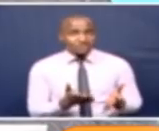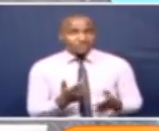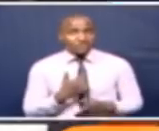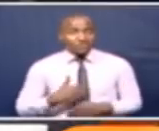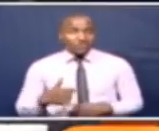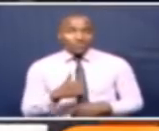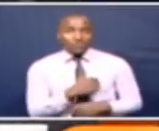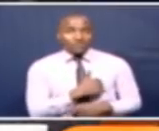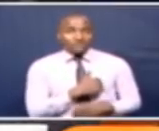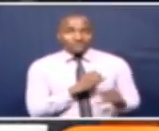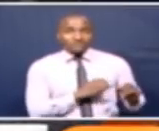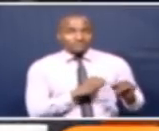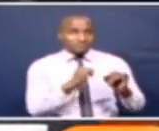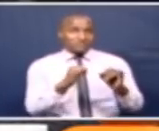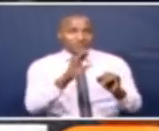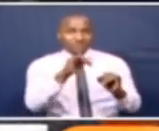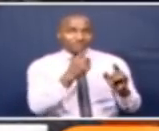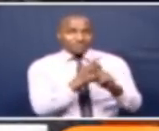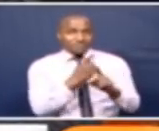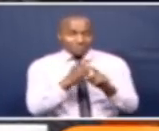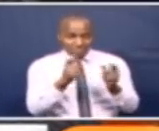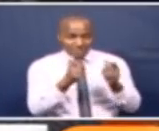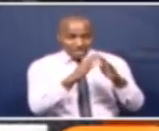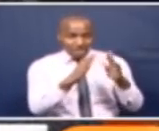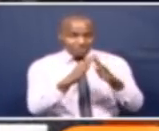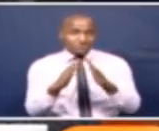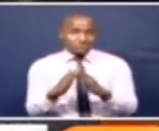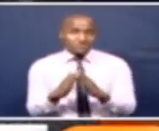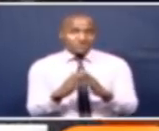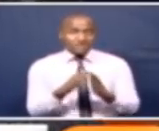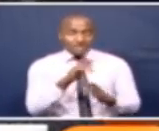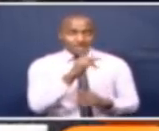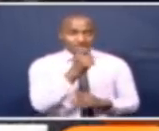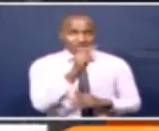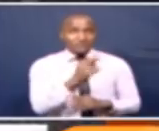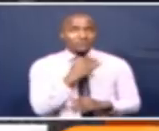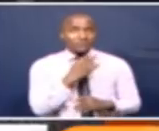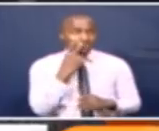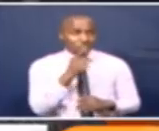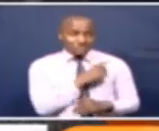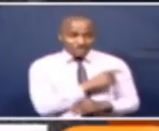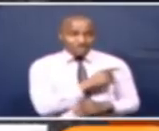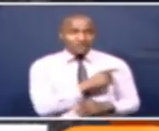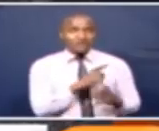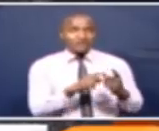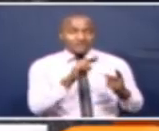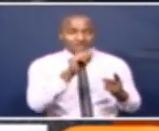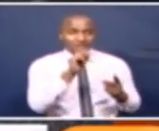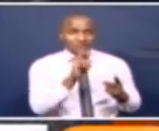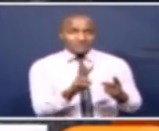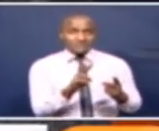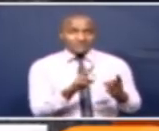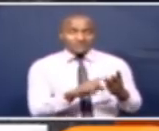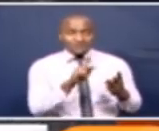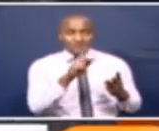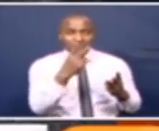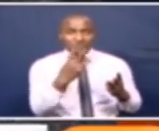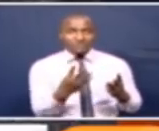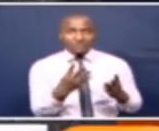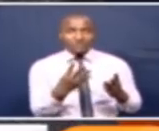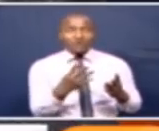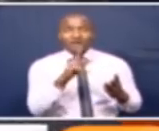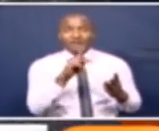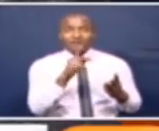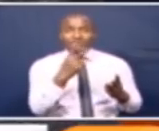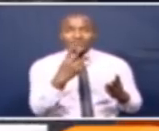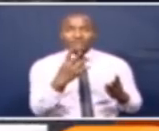have invitations from different media houses. KTN want to see her, NTV, K24. In fact,